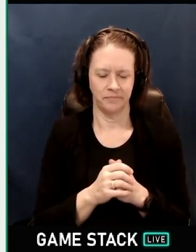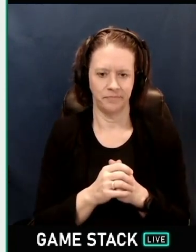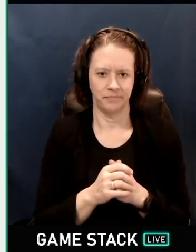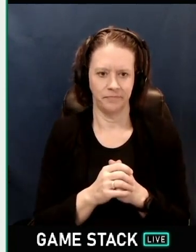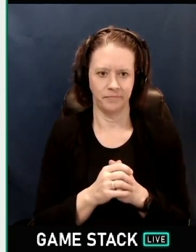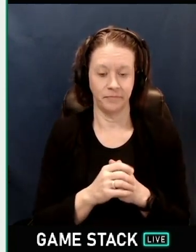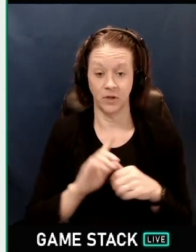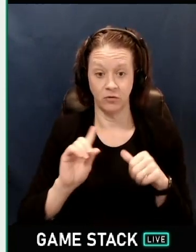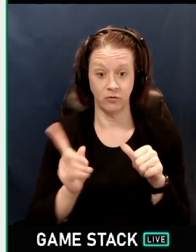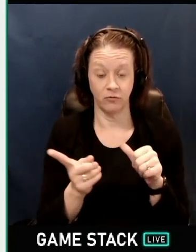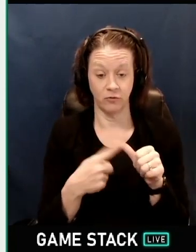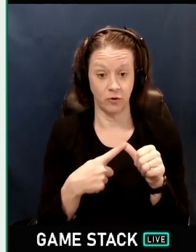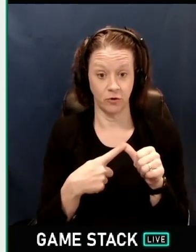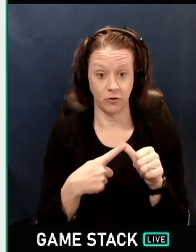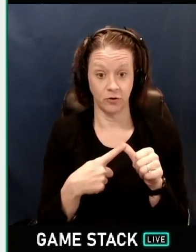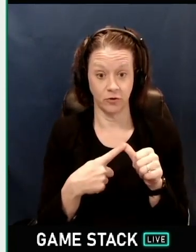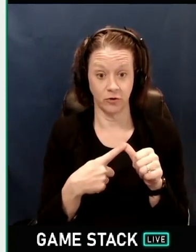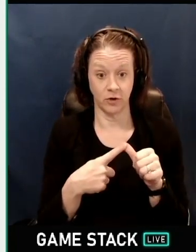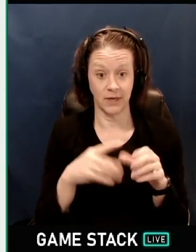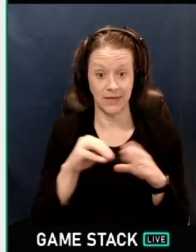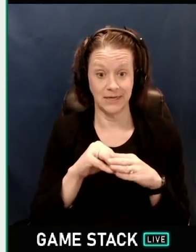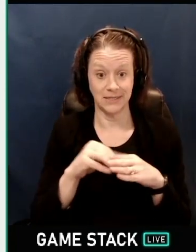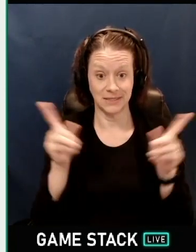First, in stereo.